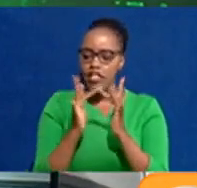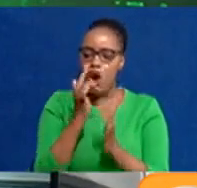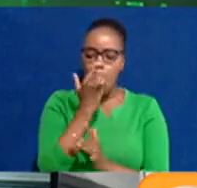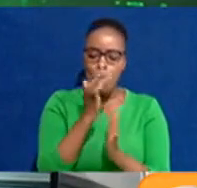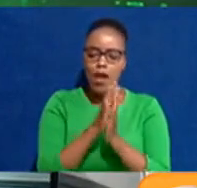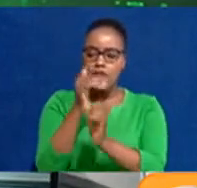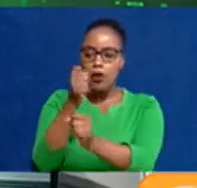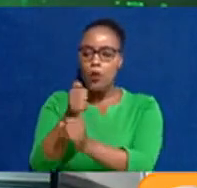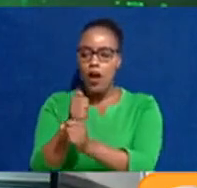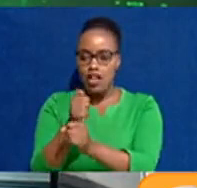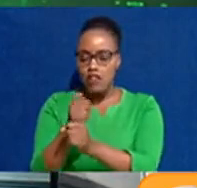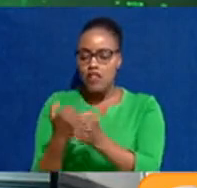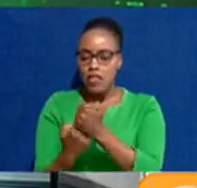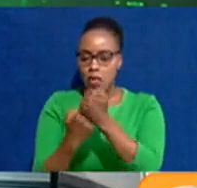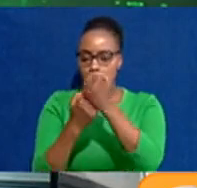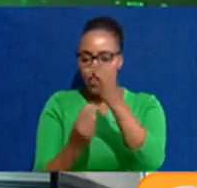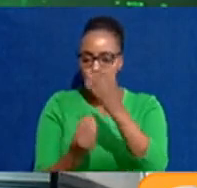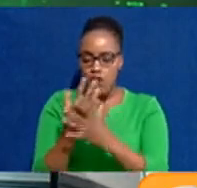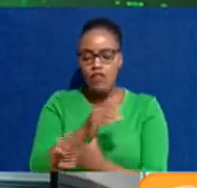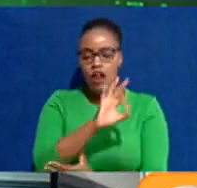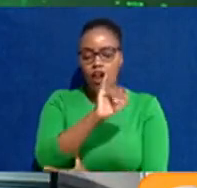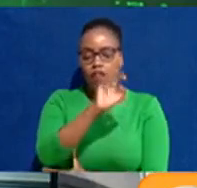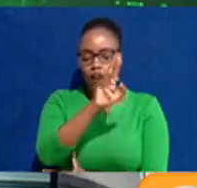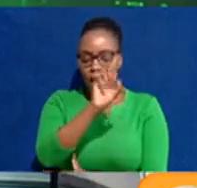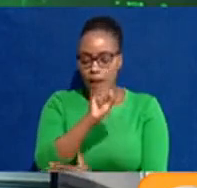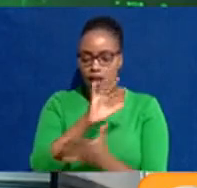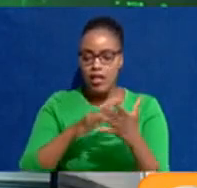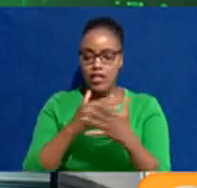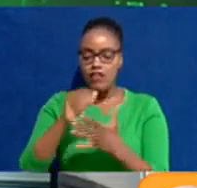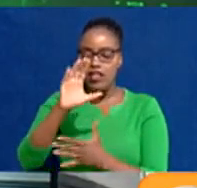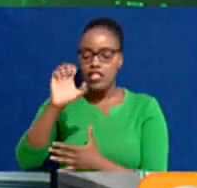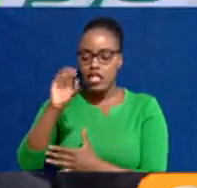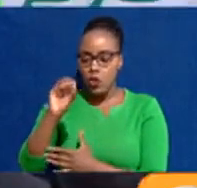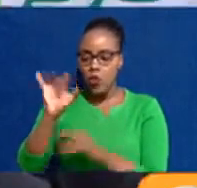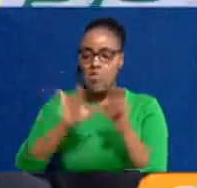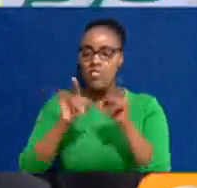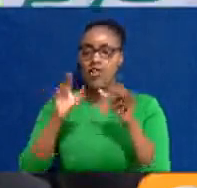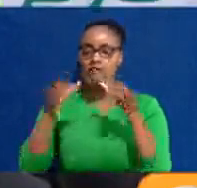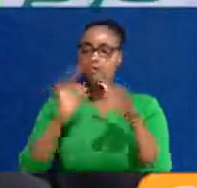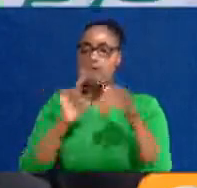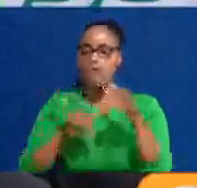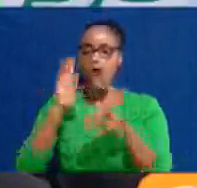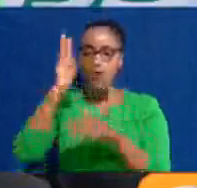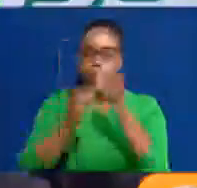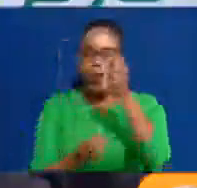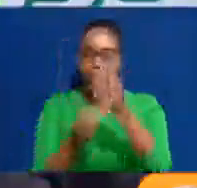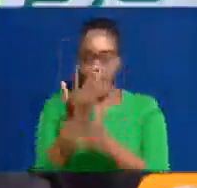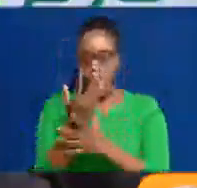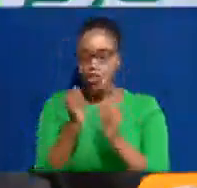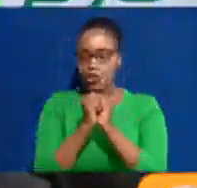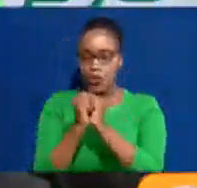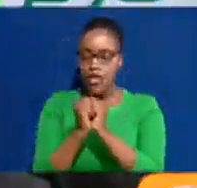work, complementing its growing fibre network. Safaricom CEO Peter Ndegwa stated that they will be launching